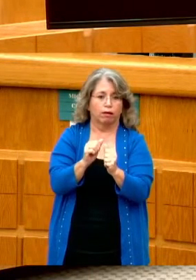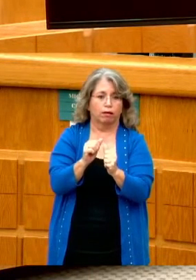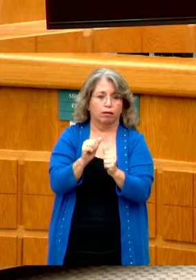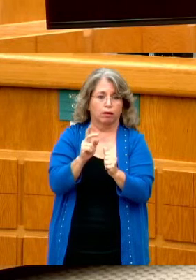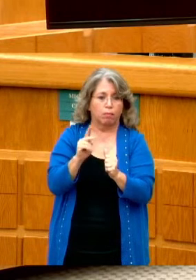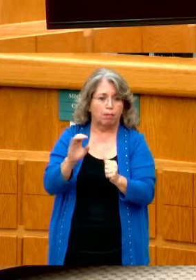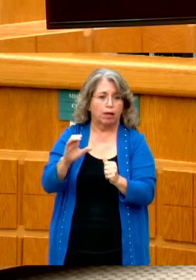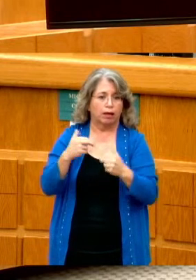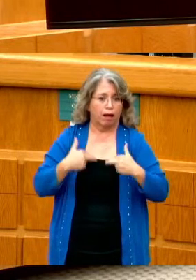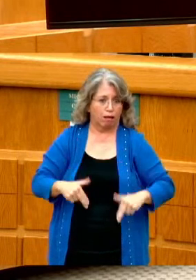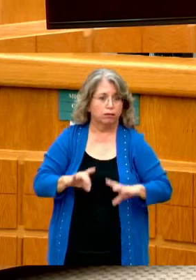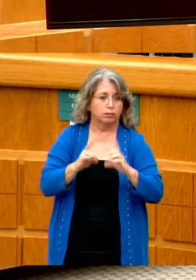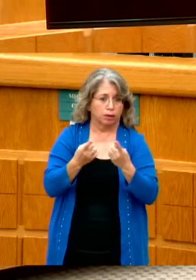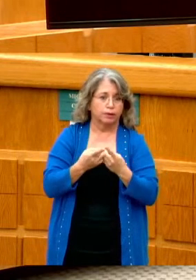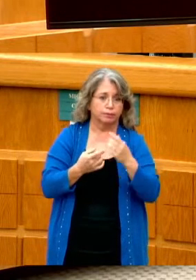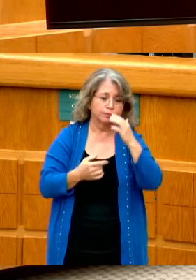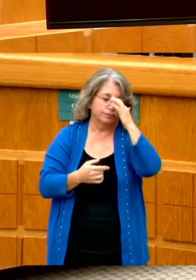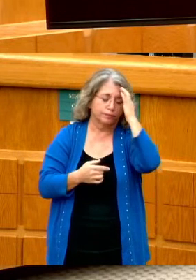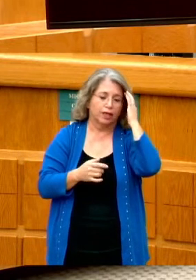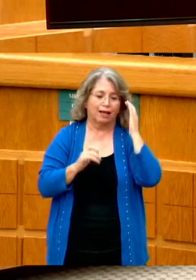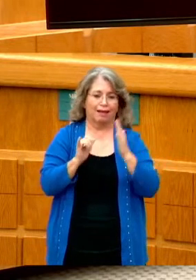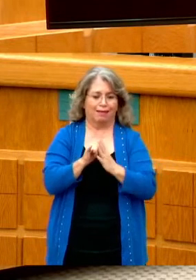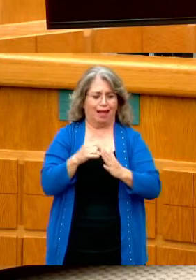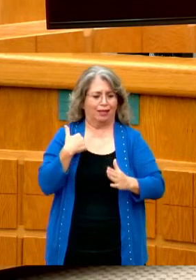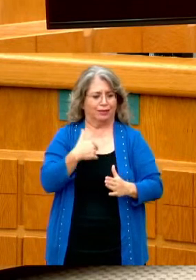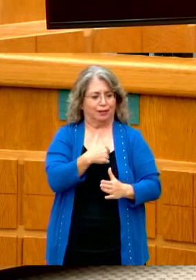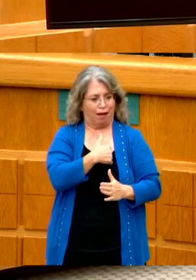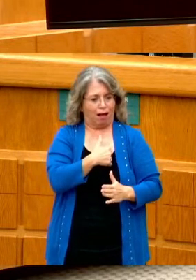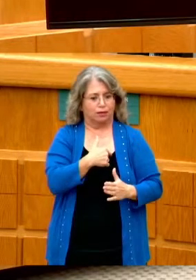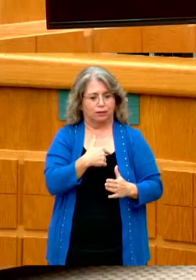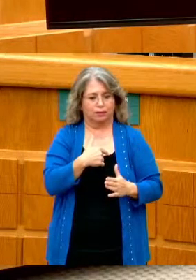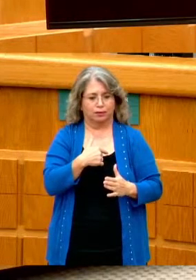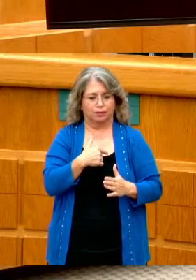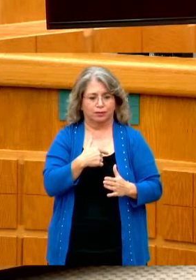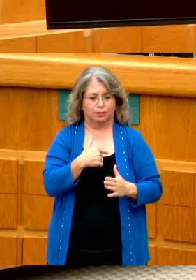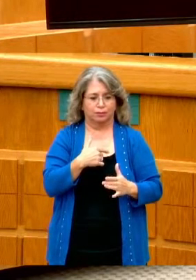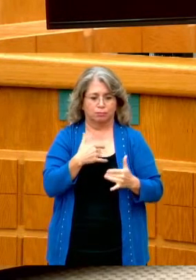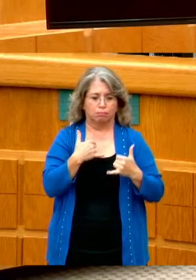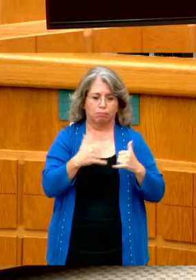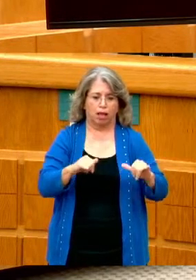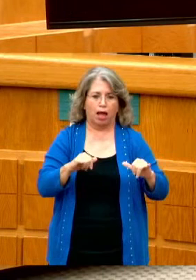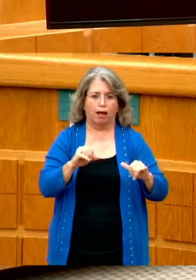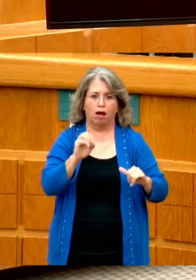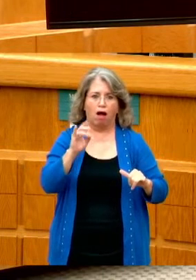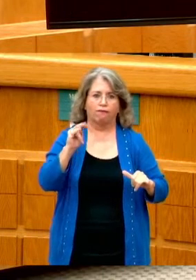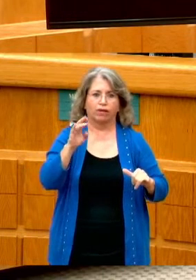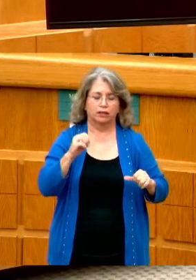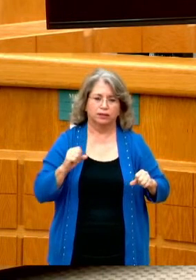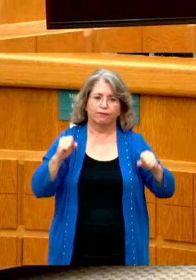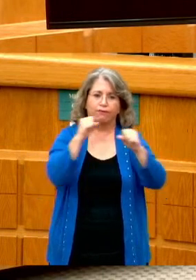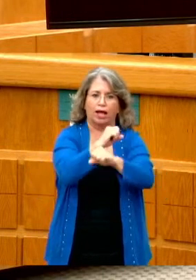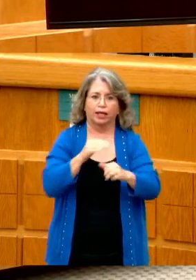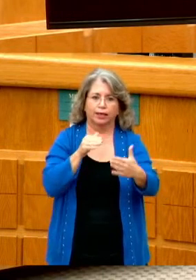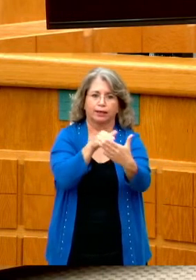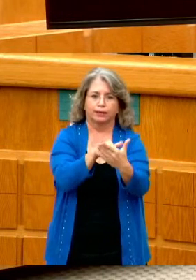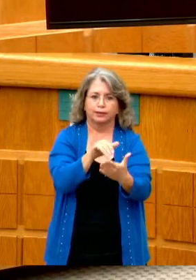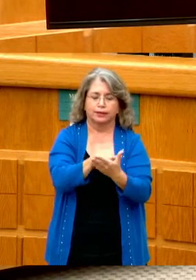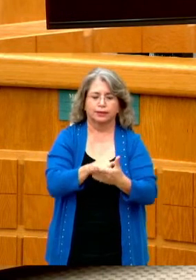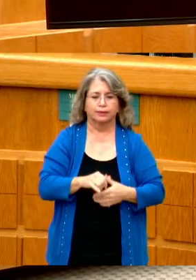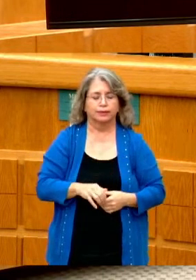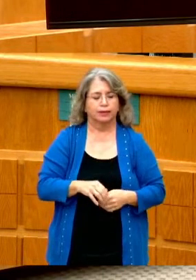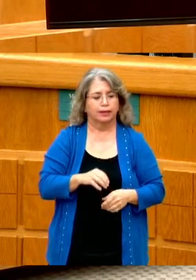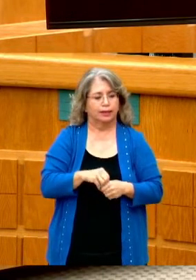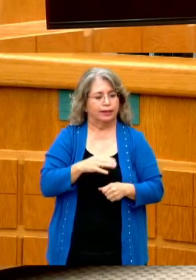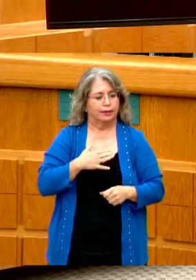strong offense, right? That's us fighting back this disease. And of course, in my metaphor and all of